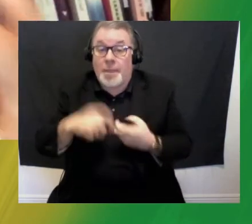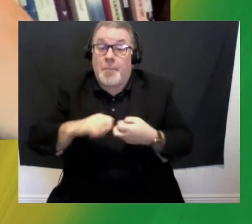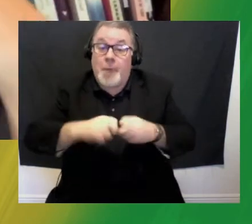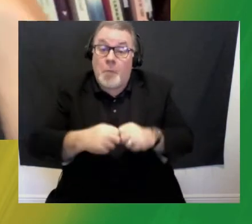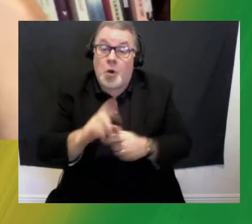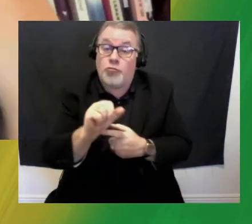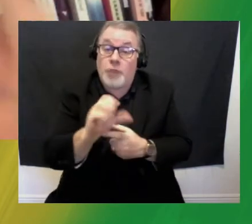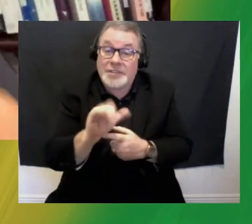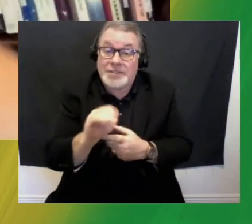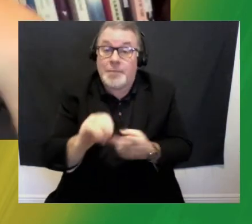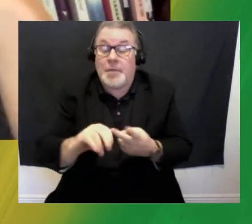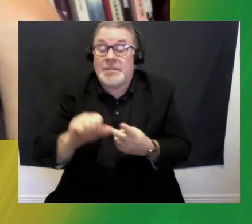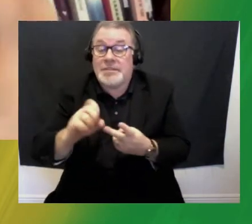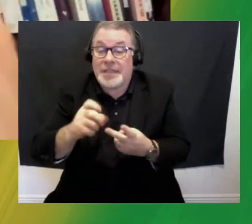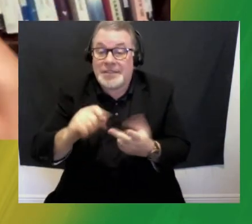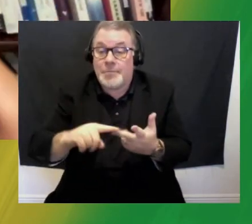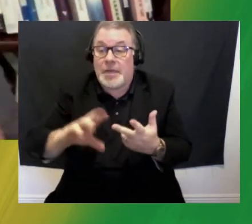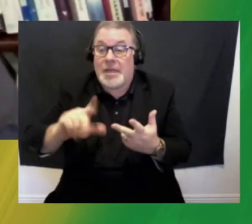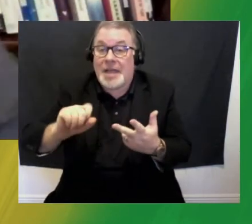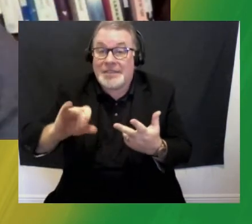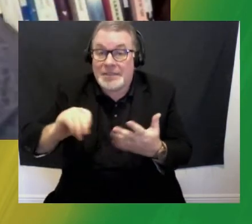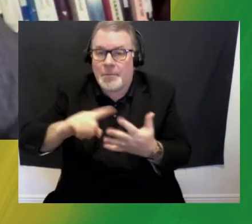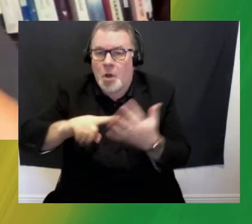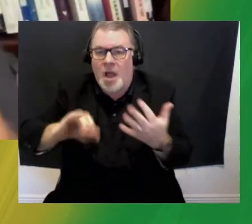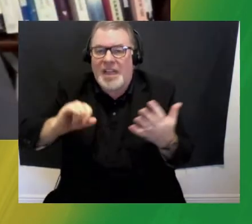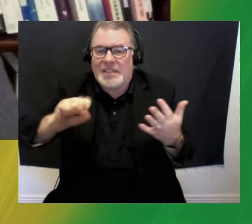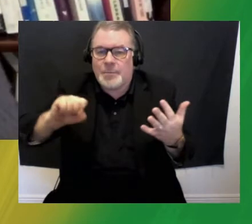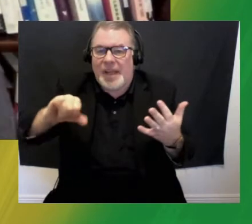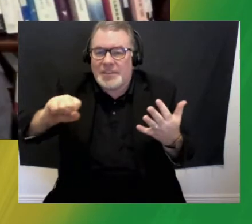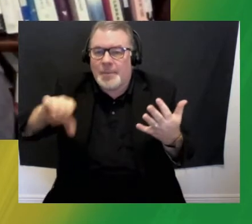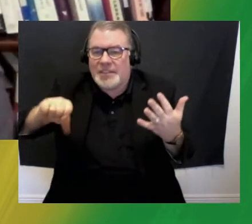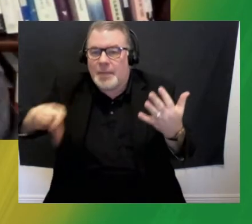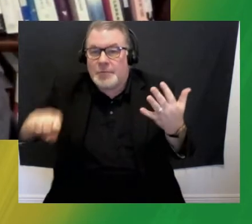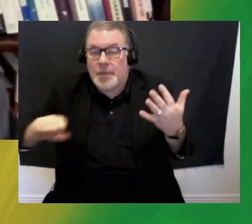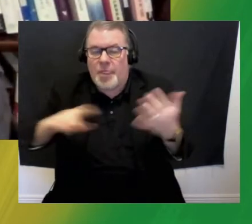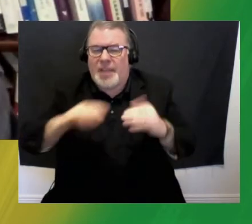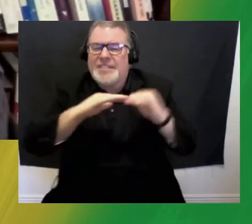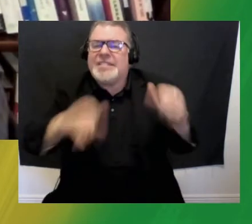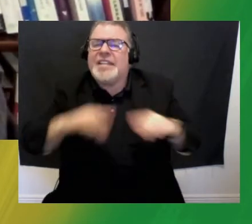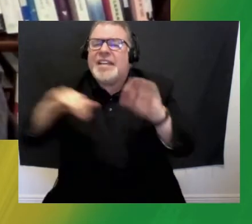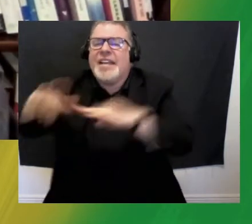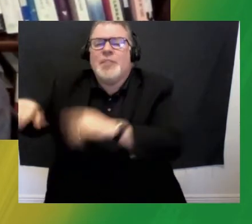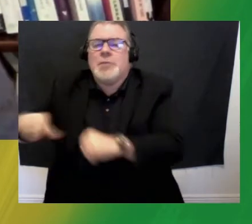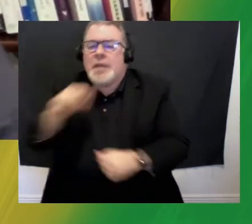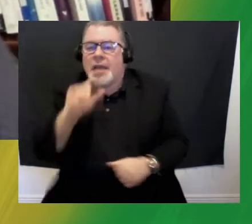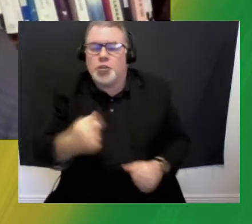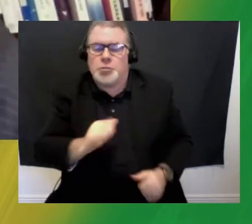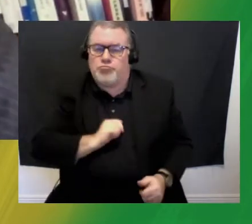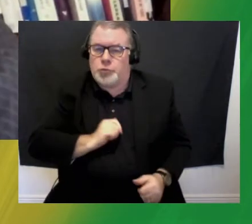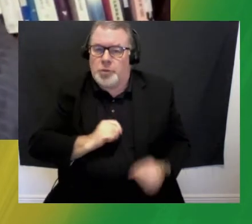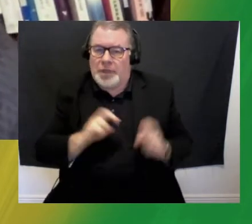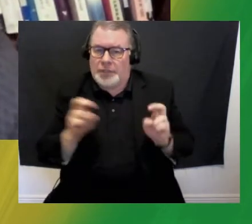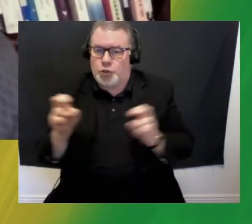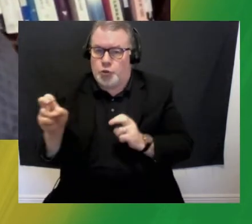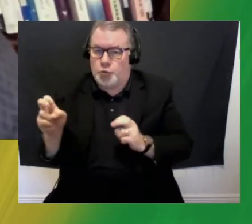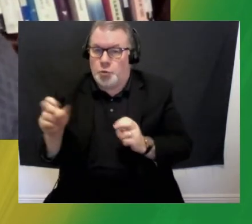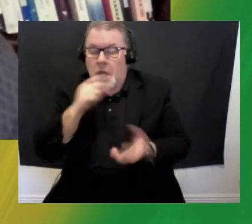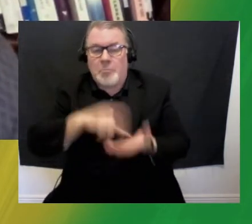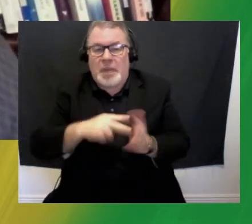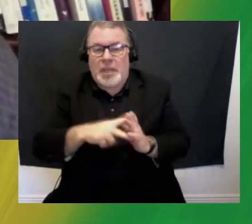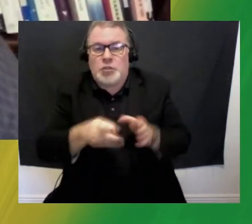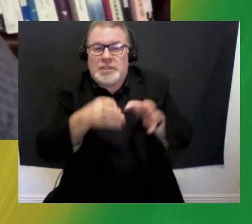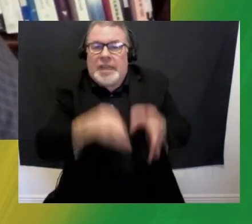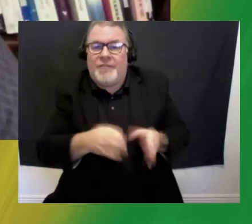and sexism and classism and all of these isms, that these are systems? They're not just personal issues. We're not just talking about individual